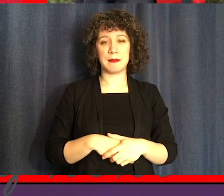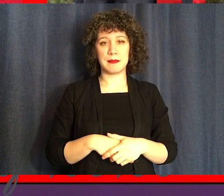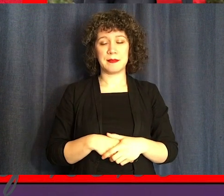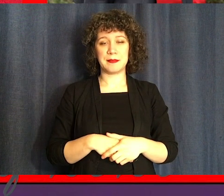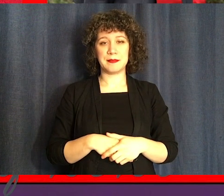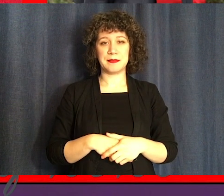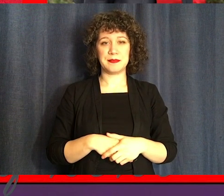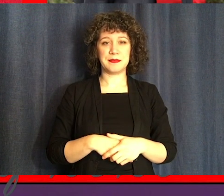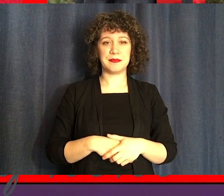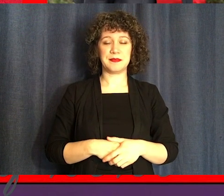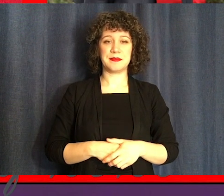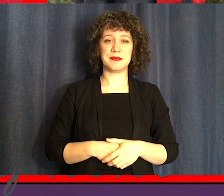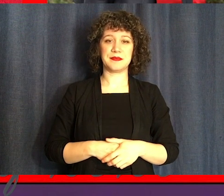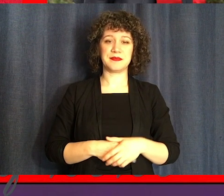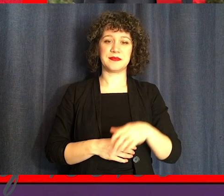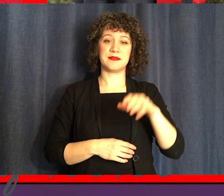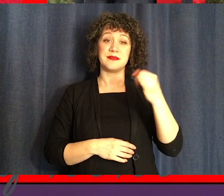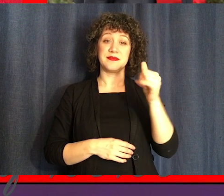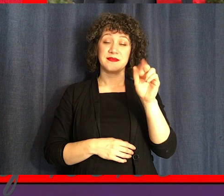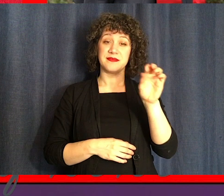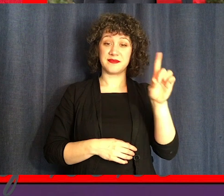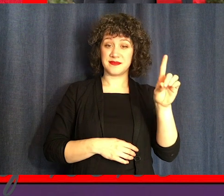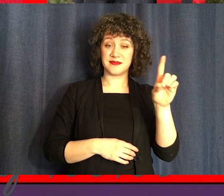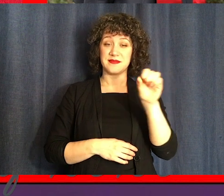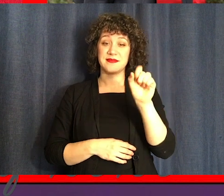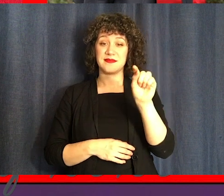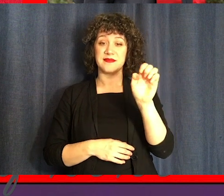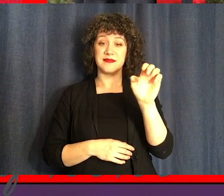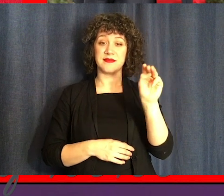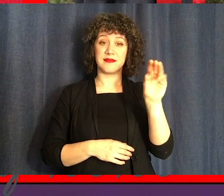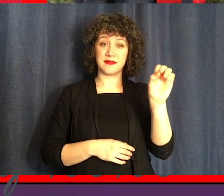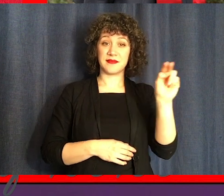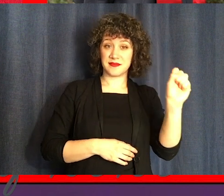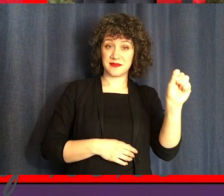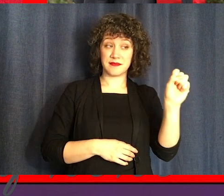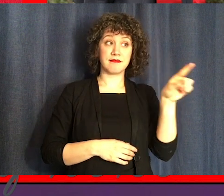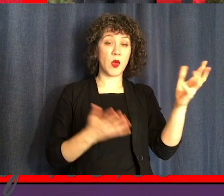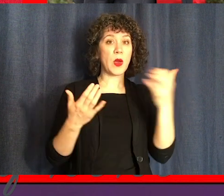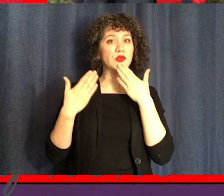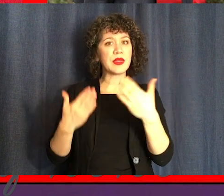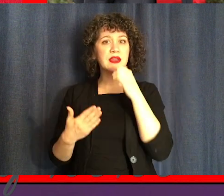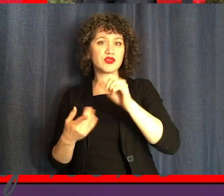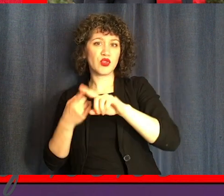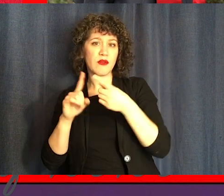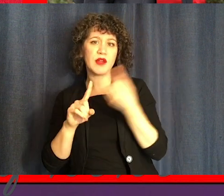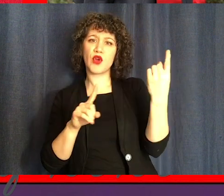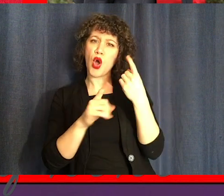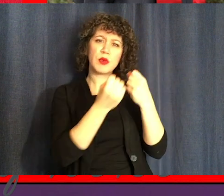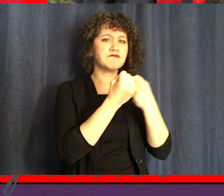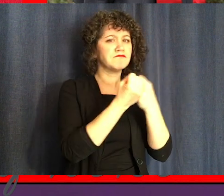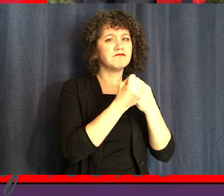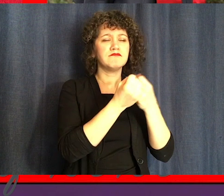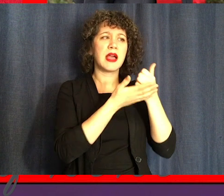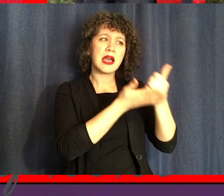Jared Stimmons. Jared would like to thank his girlfriend for always being there and getting him through some rough times, his